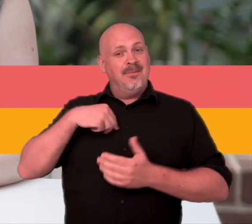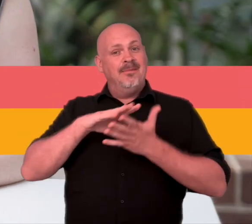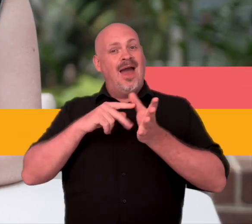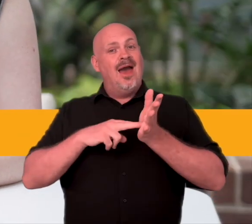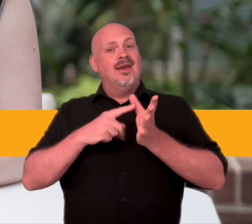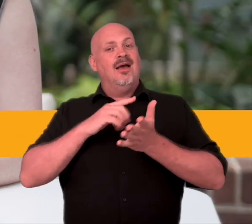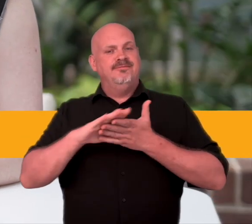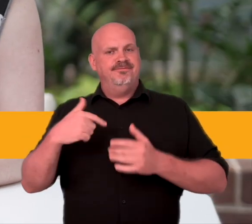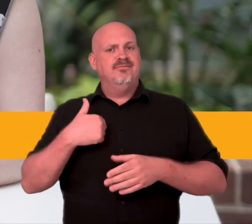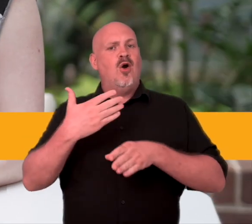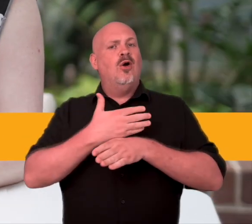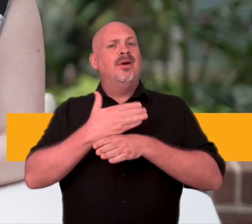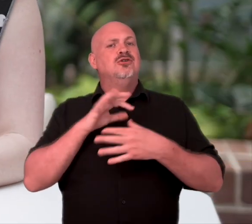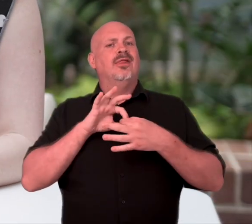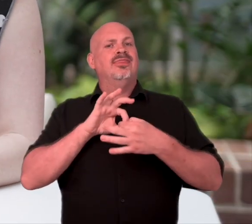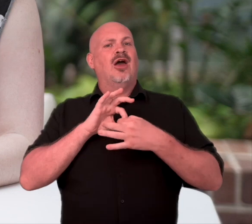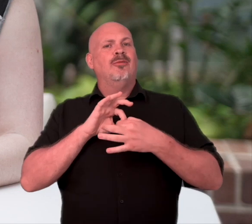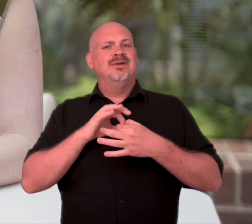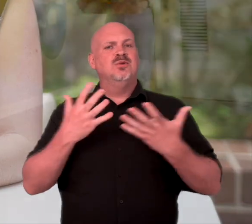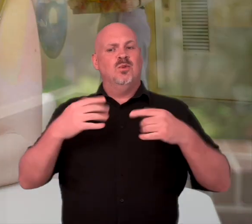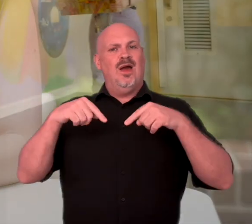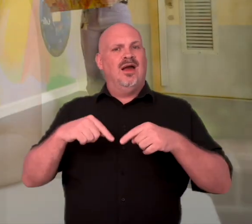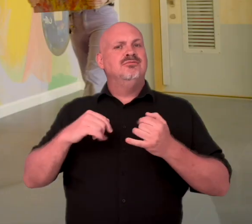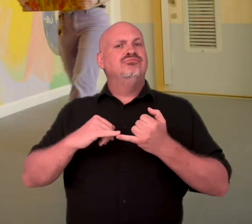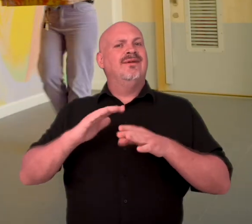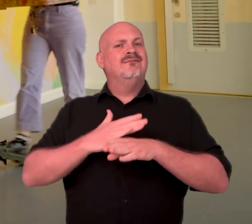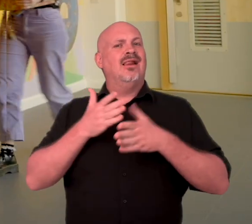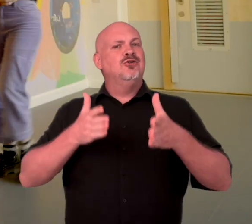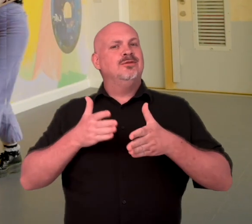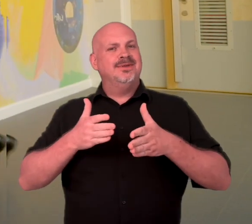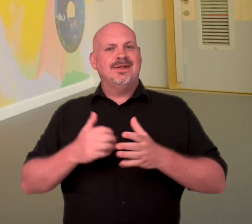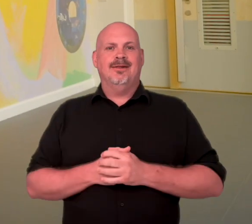Hi, my name's Hannah and I'm an occupational therapist here at Springfield Hospital.